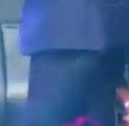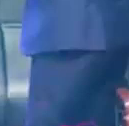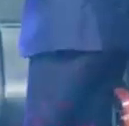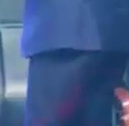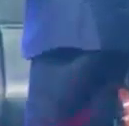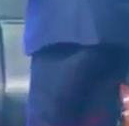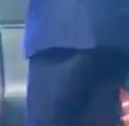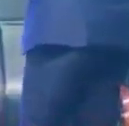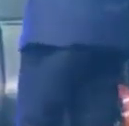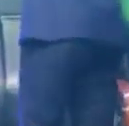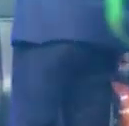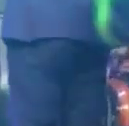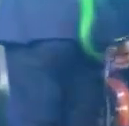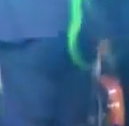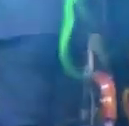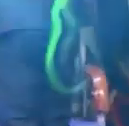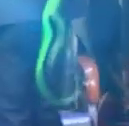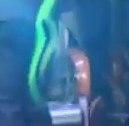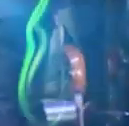what? Nobody mind me.